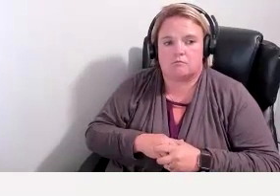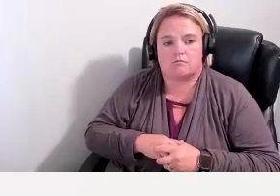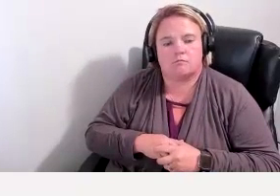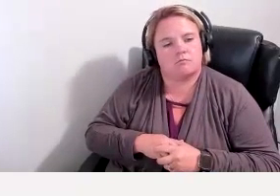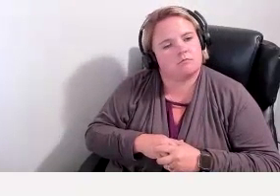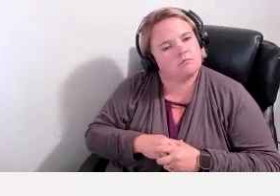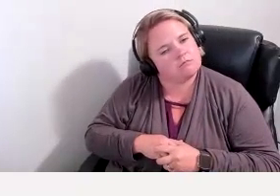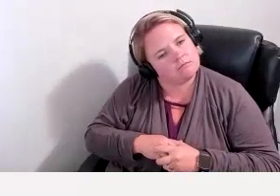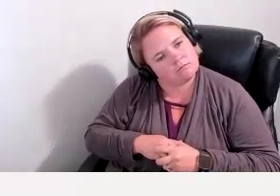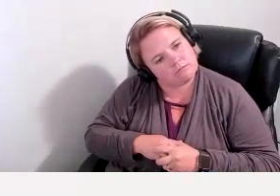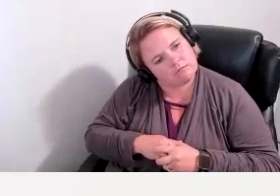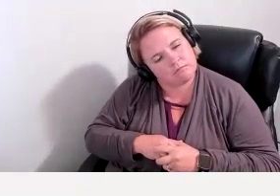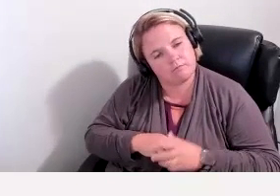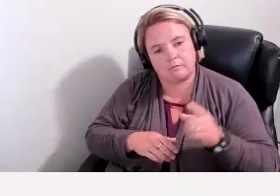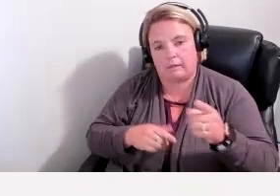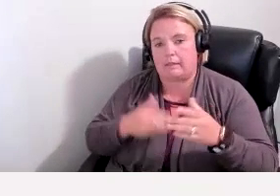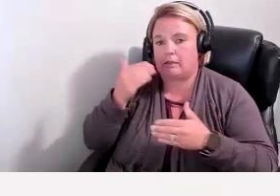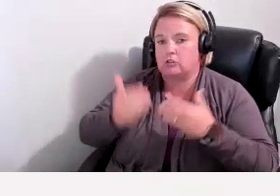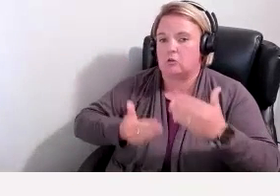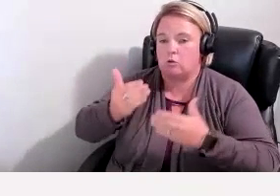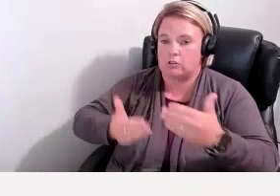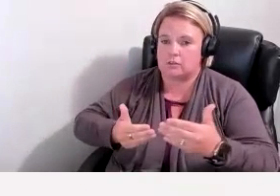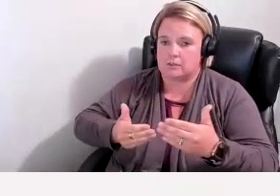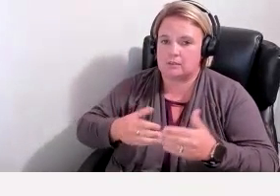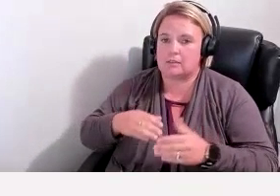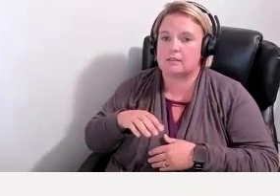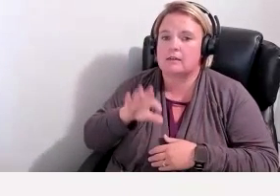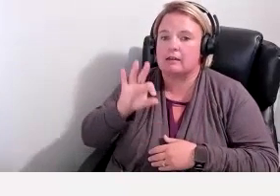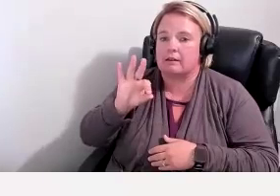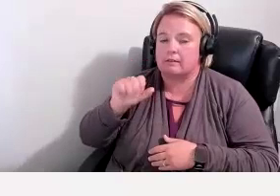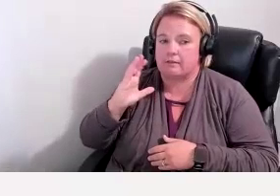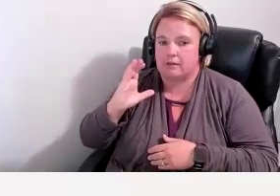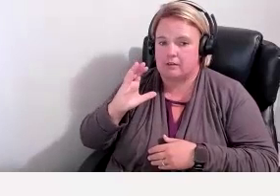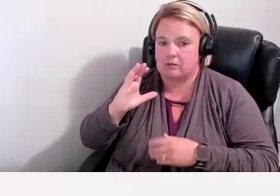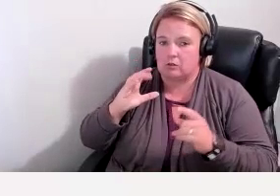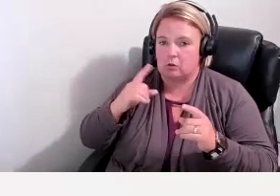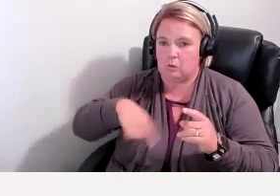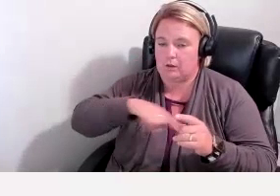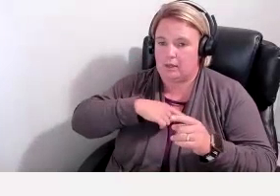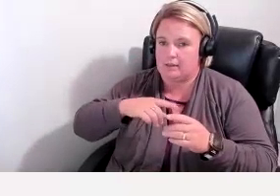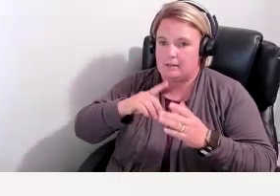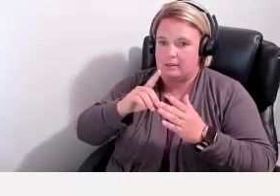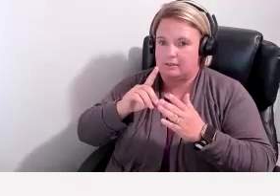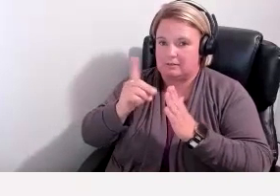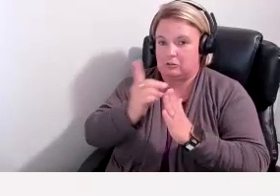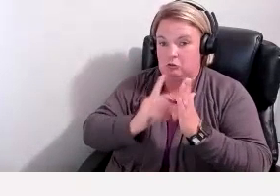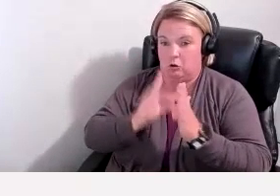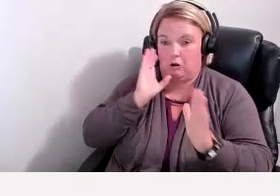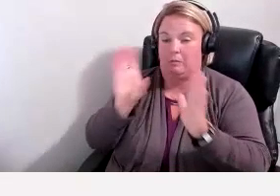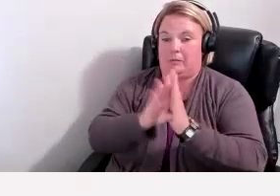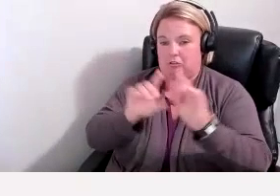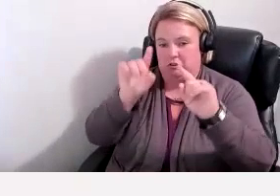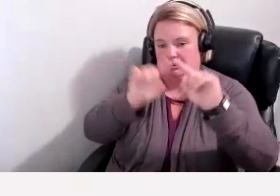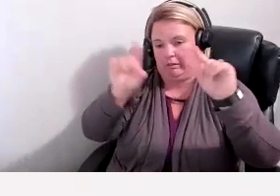this is the process. So the faculty, we had to actually draw a diagram of how all of this was